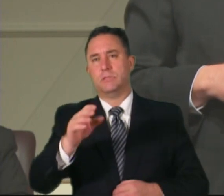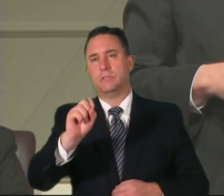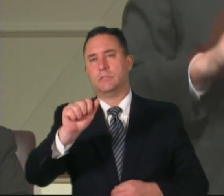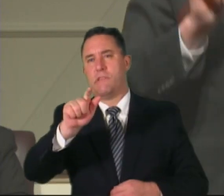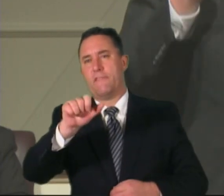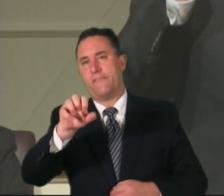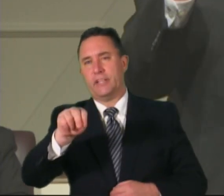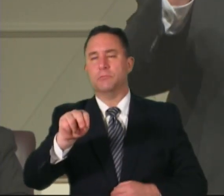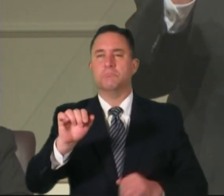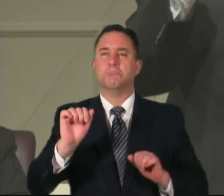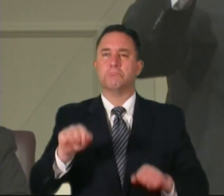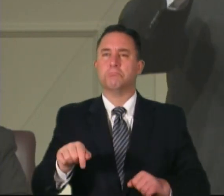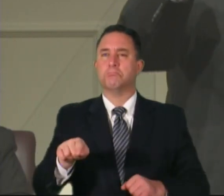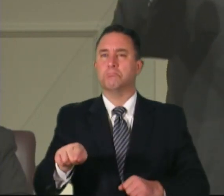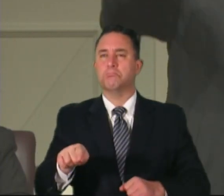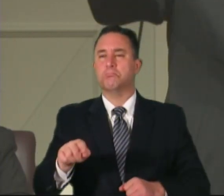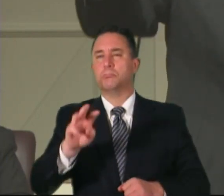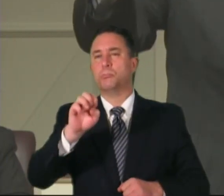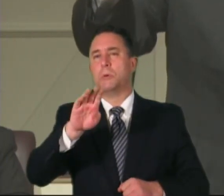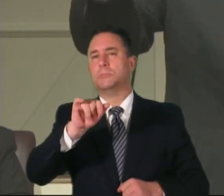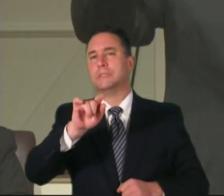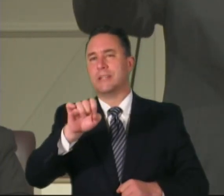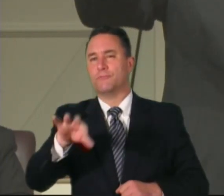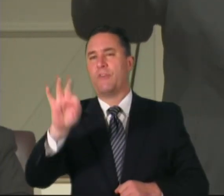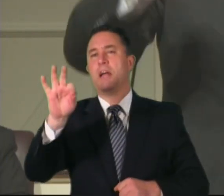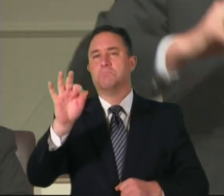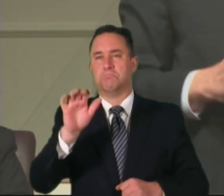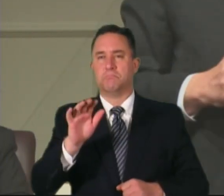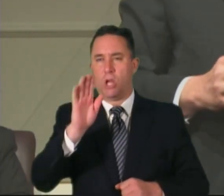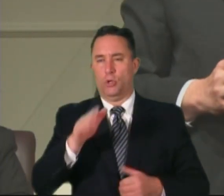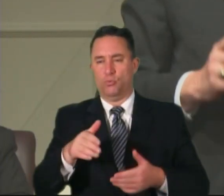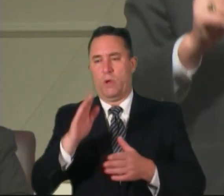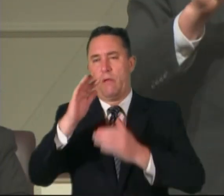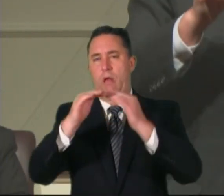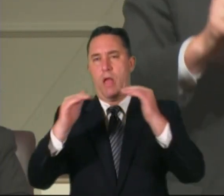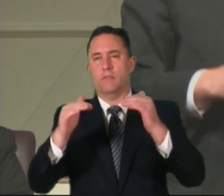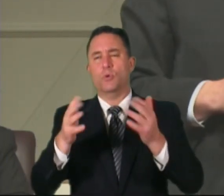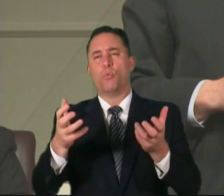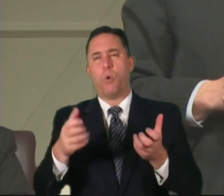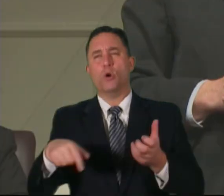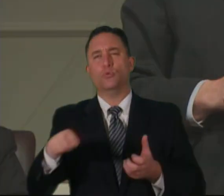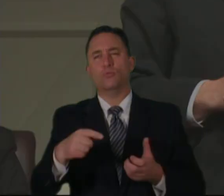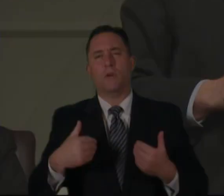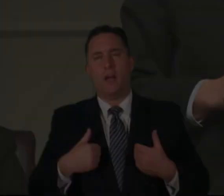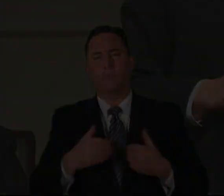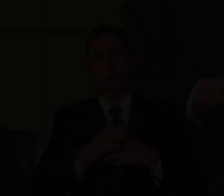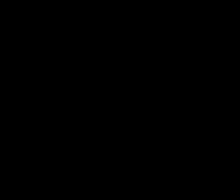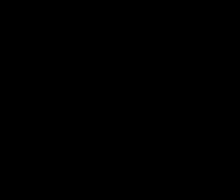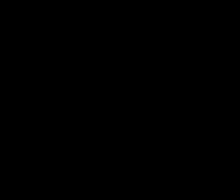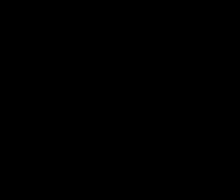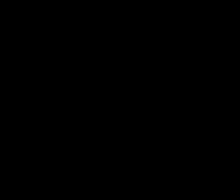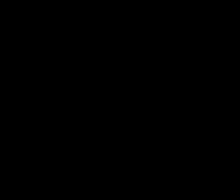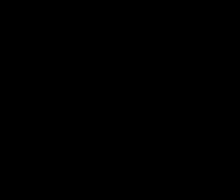fbchammond.com/salvation. And you can go right there, go to the website, you'll be able to find it, God's Way to Heaven. We want you to have that comfort.